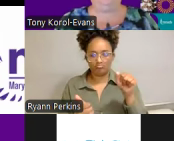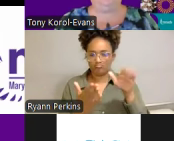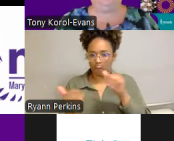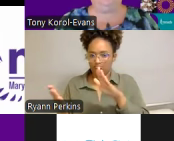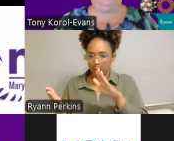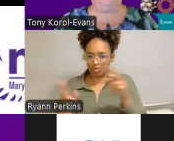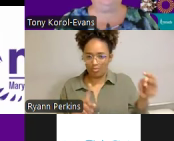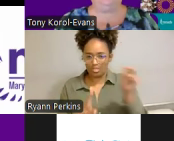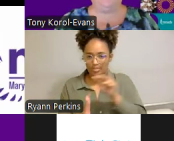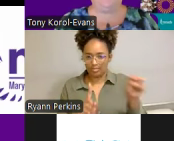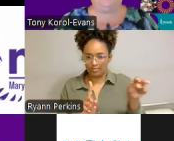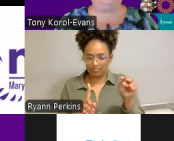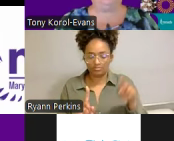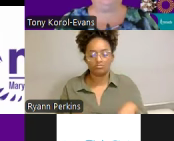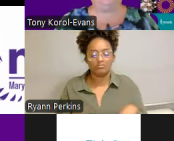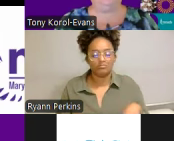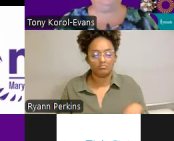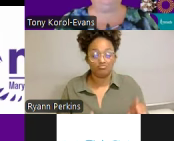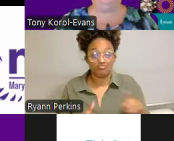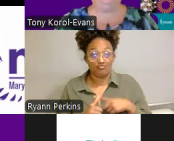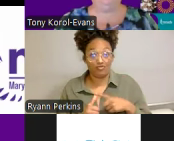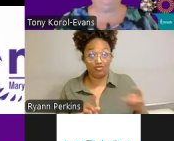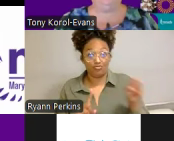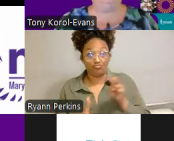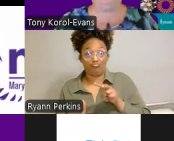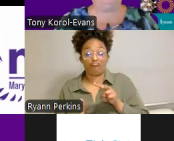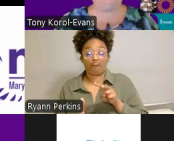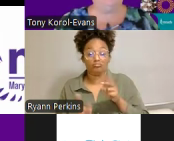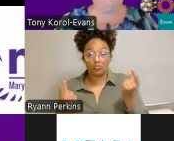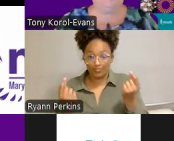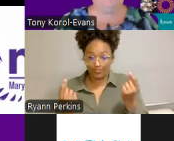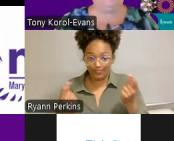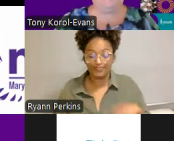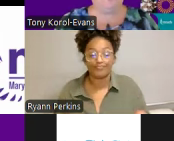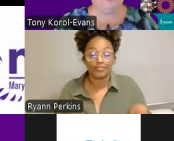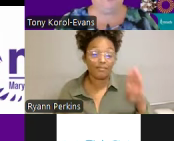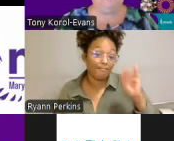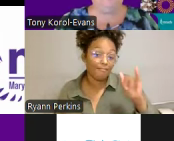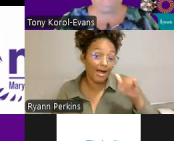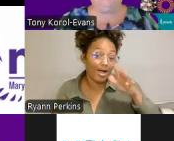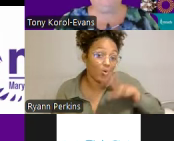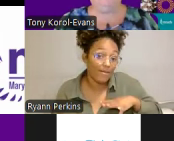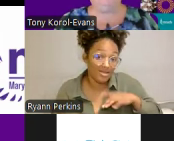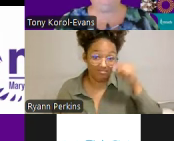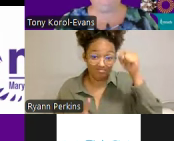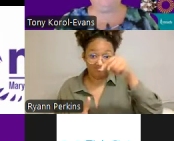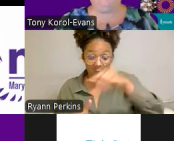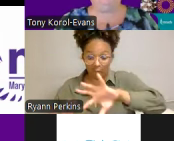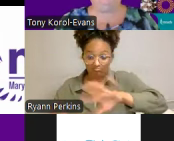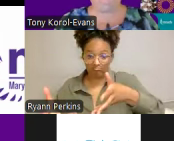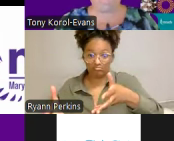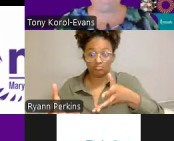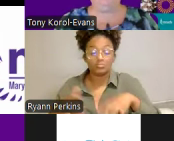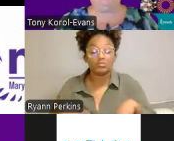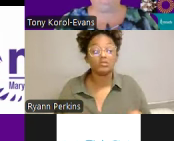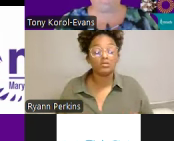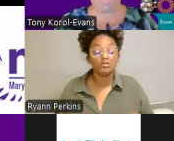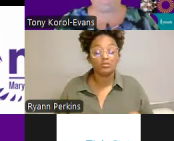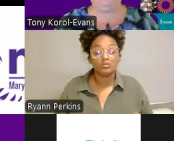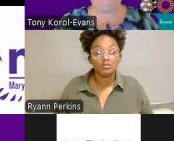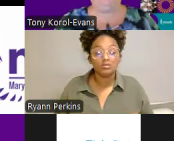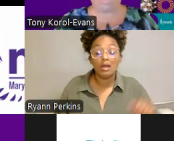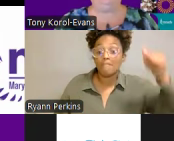Number one is that for bisexual women especially, is that men